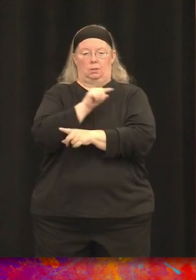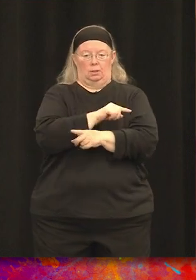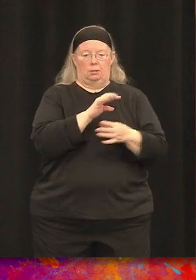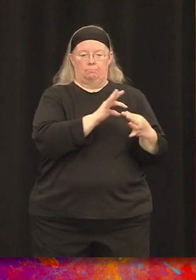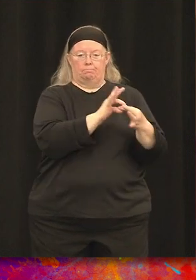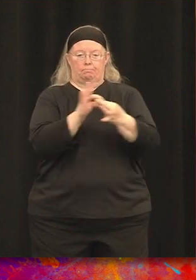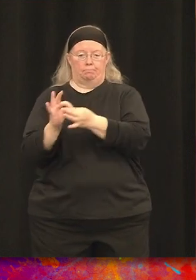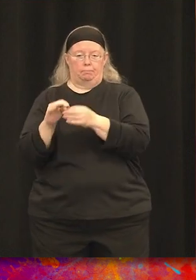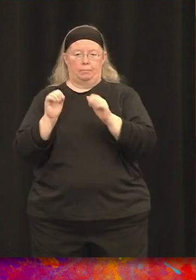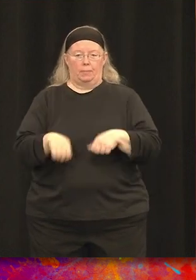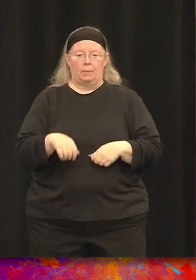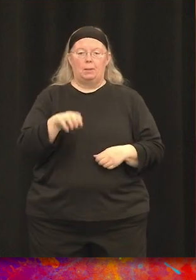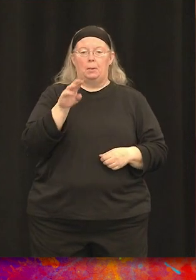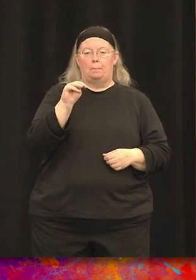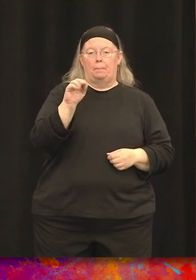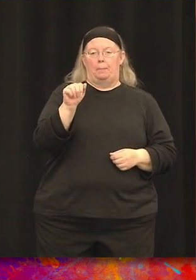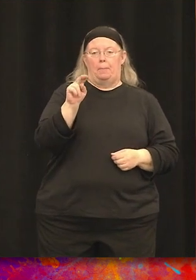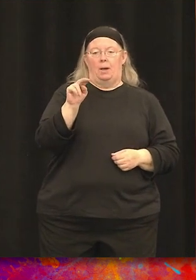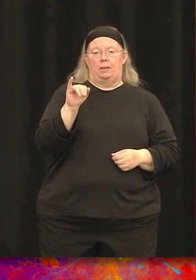well-deserved award?